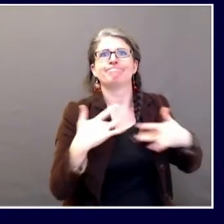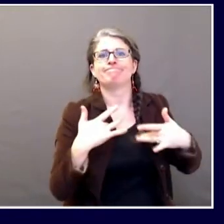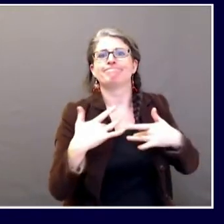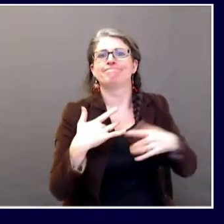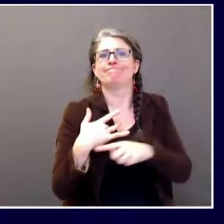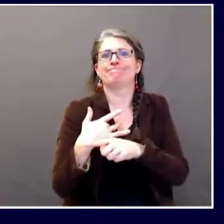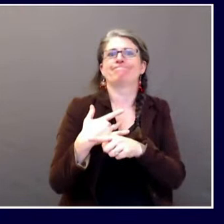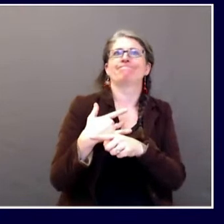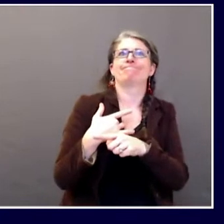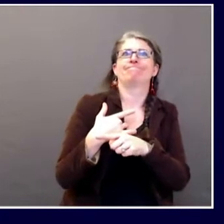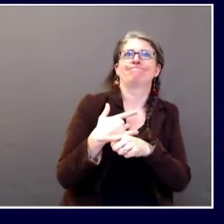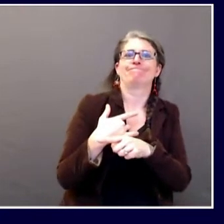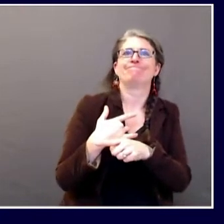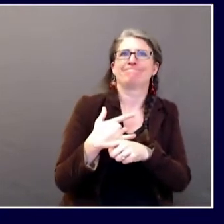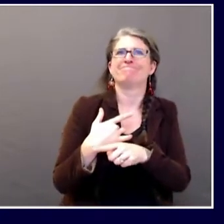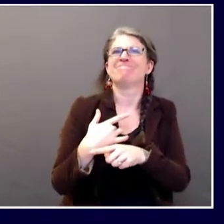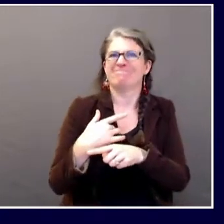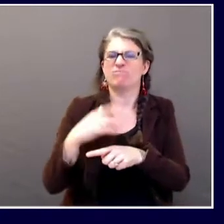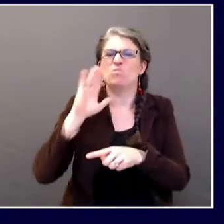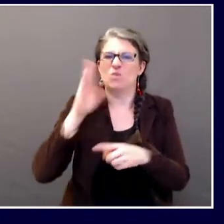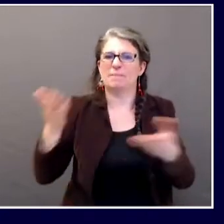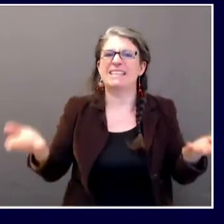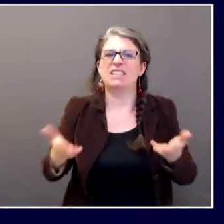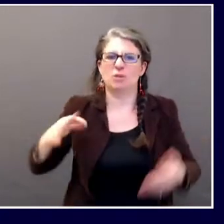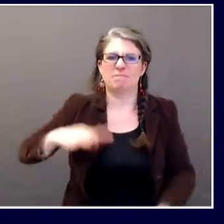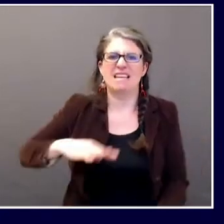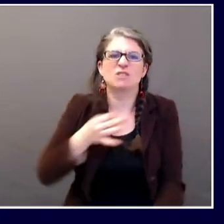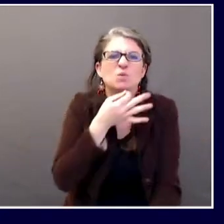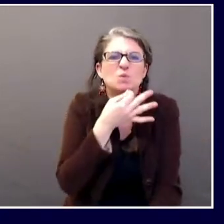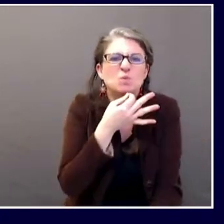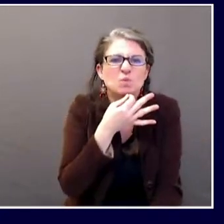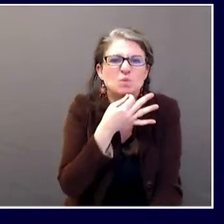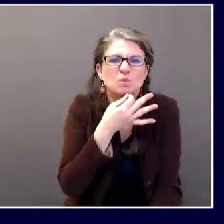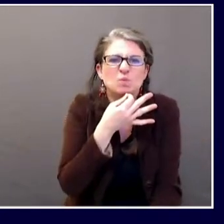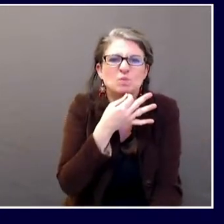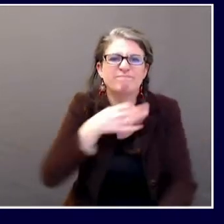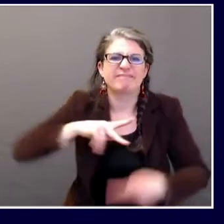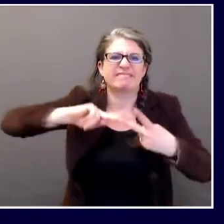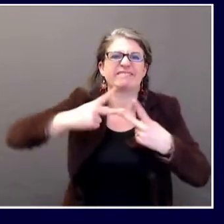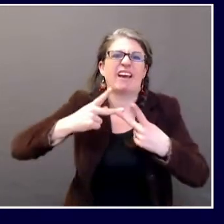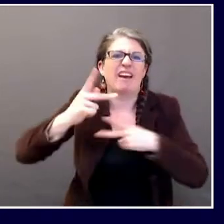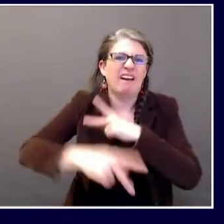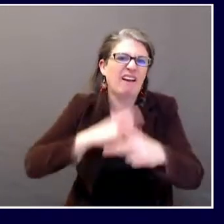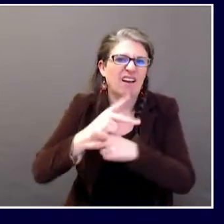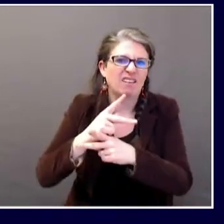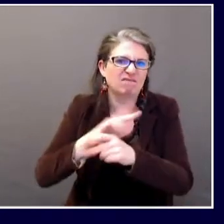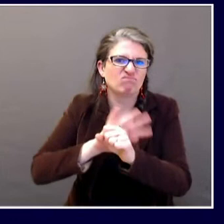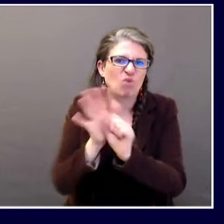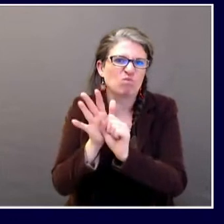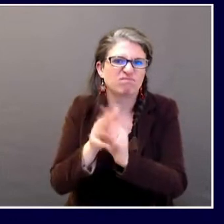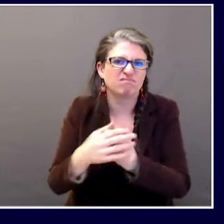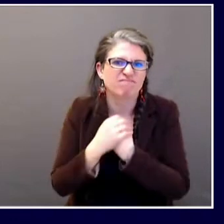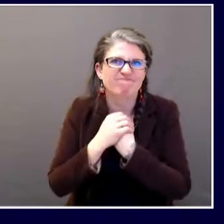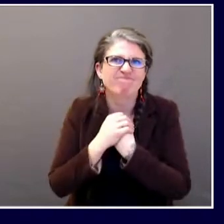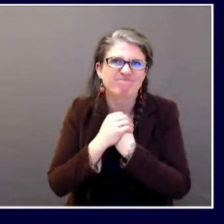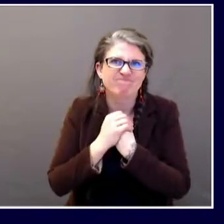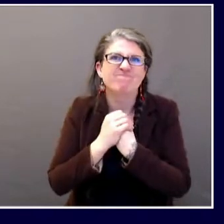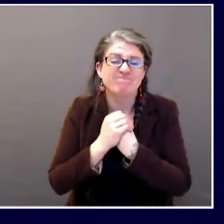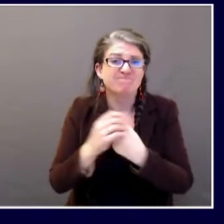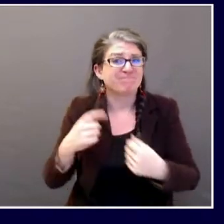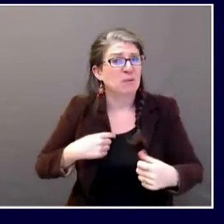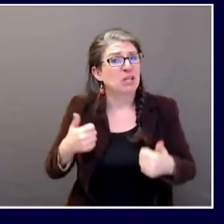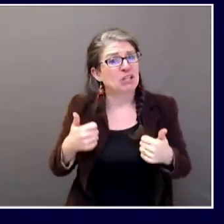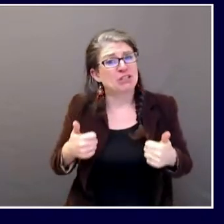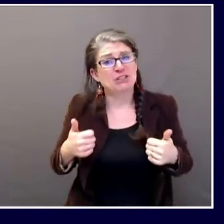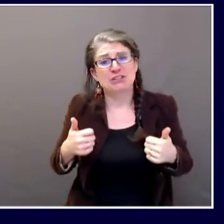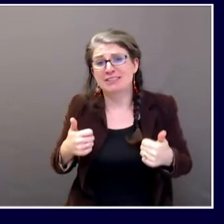find them eventually in Maine. That's one thing that could undo this moment of repose that we've seen. Another would be